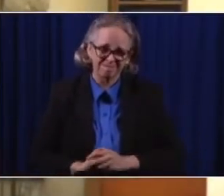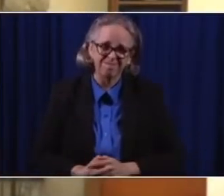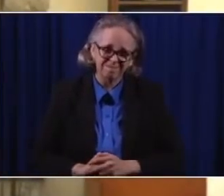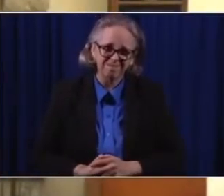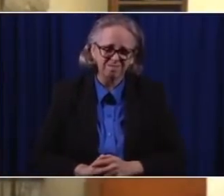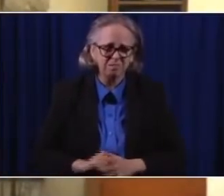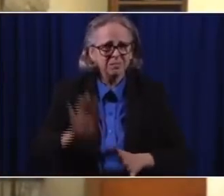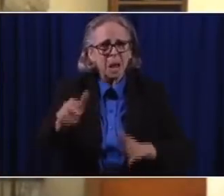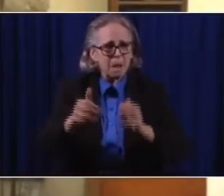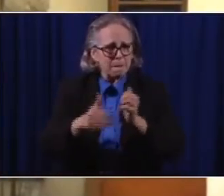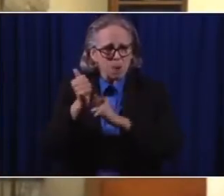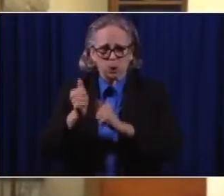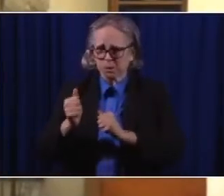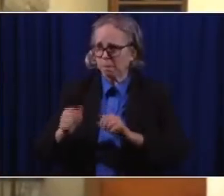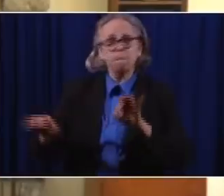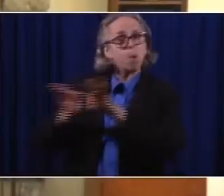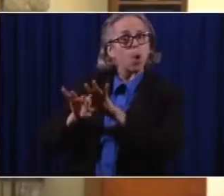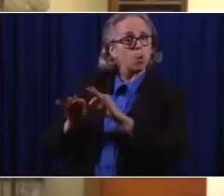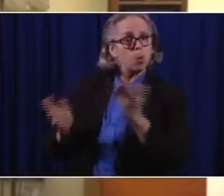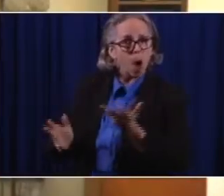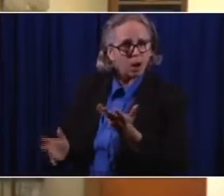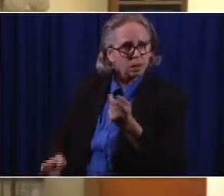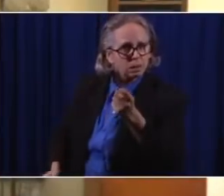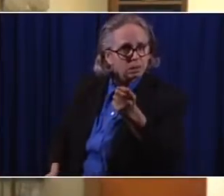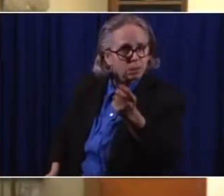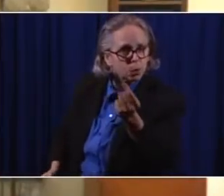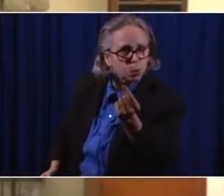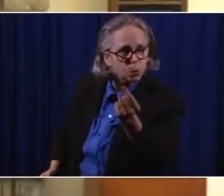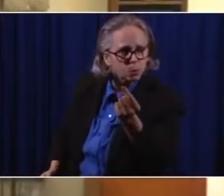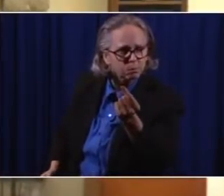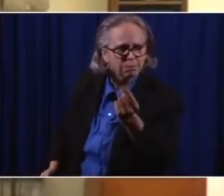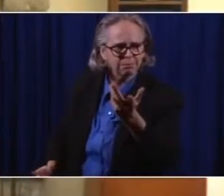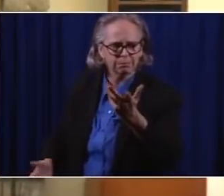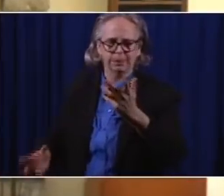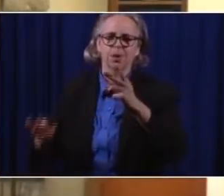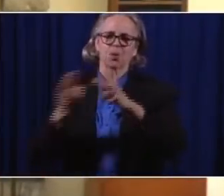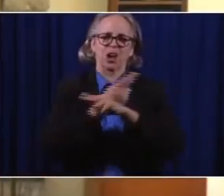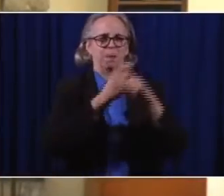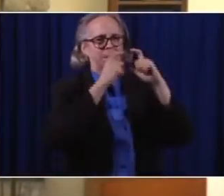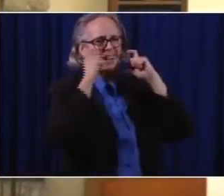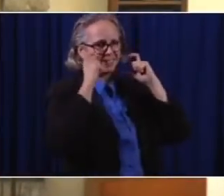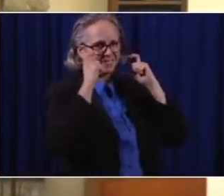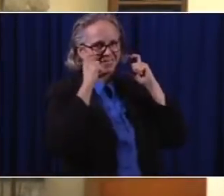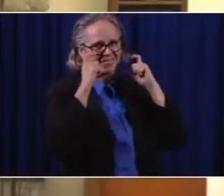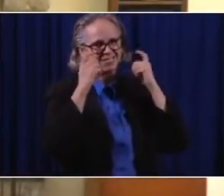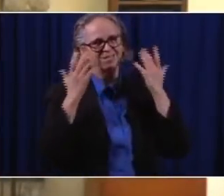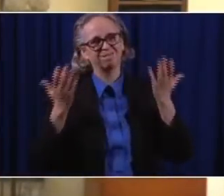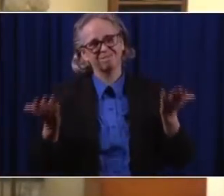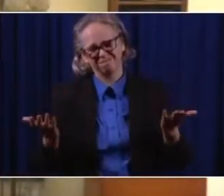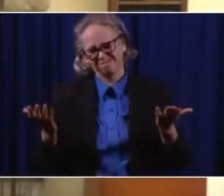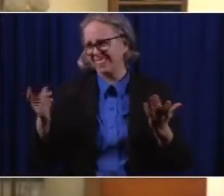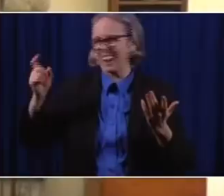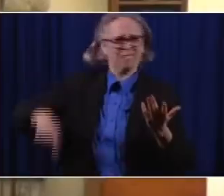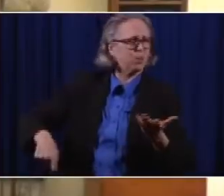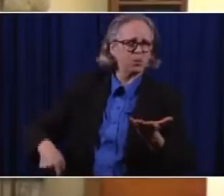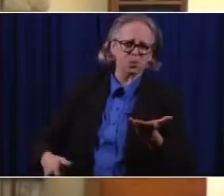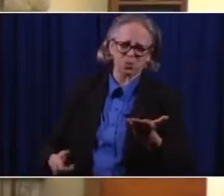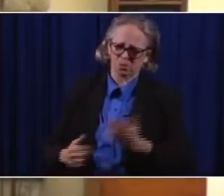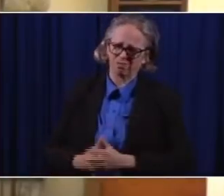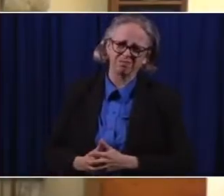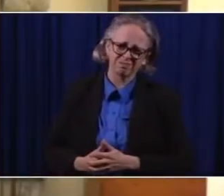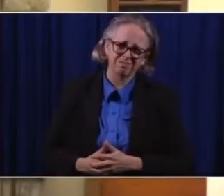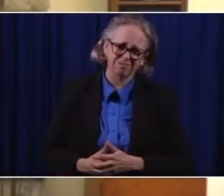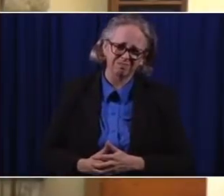if we're careful and we wear a mask, we just have to continue to do that. So some of the things we